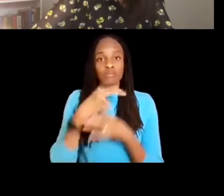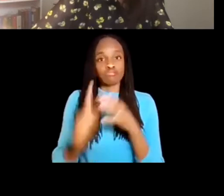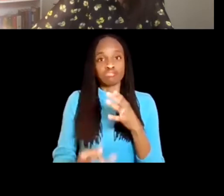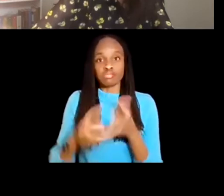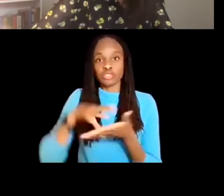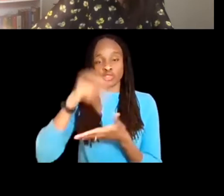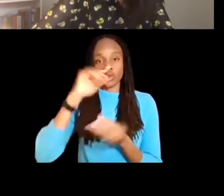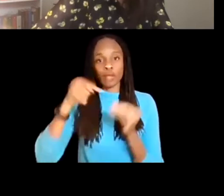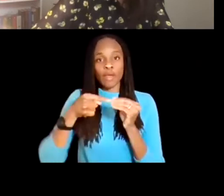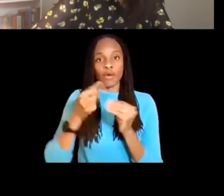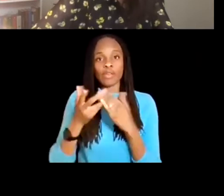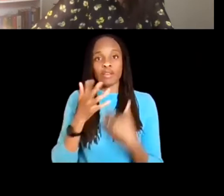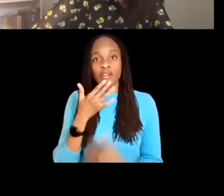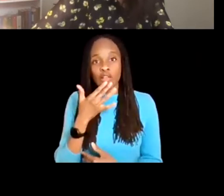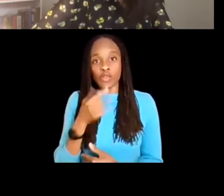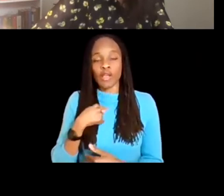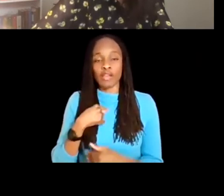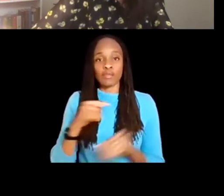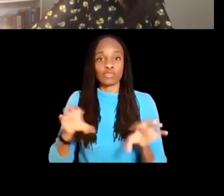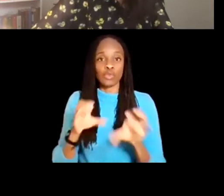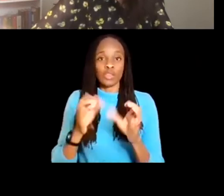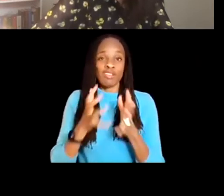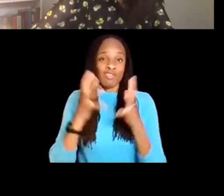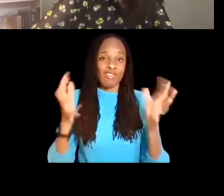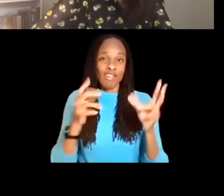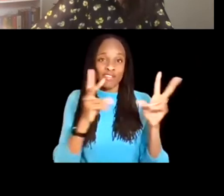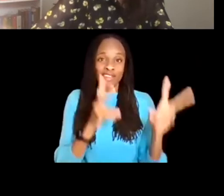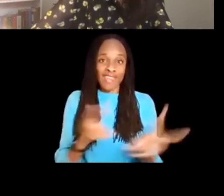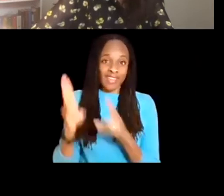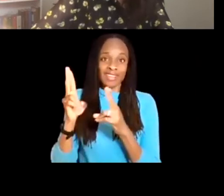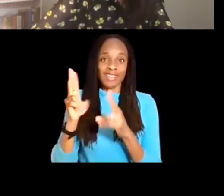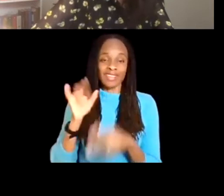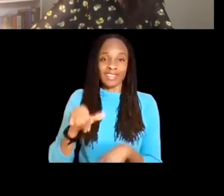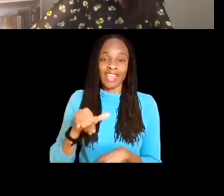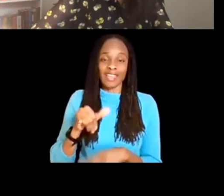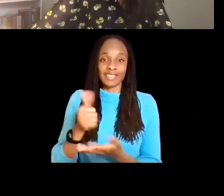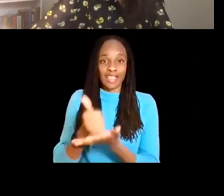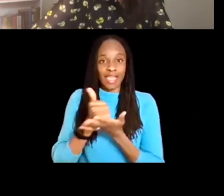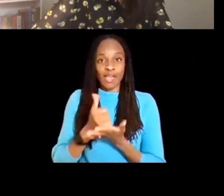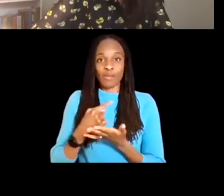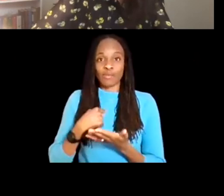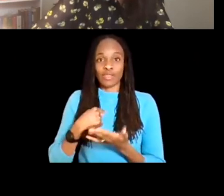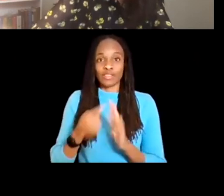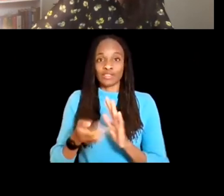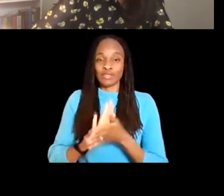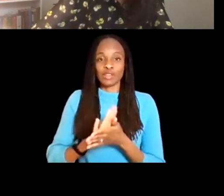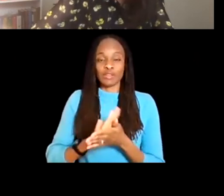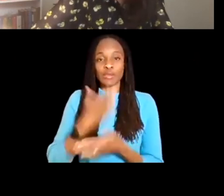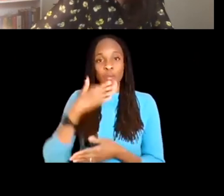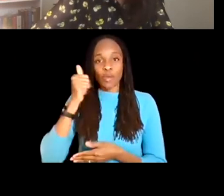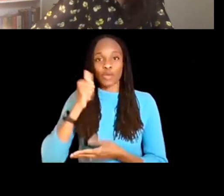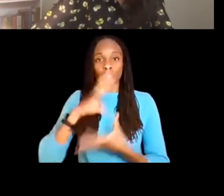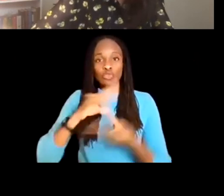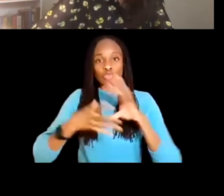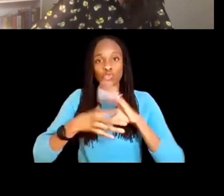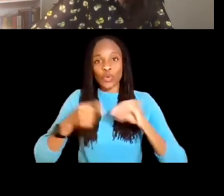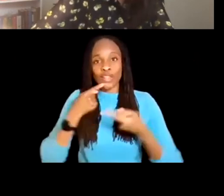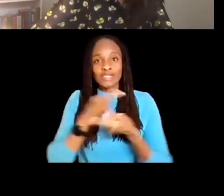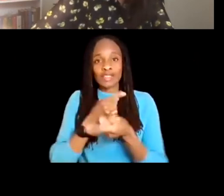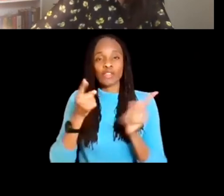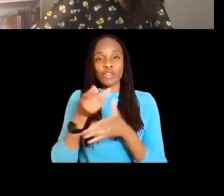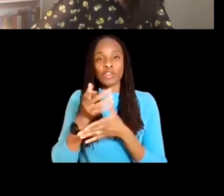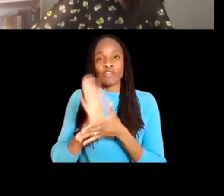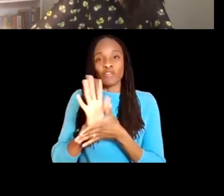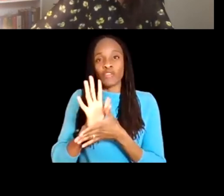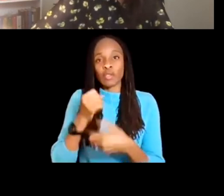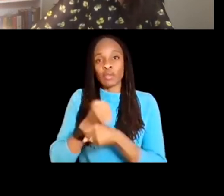lot of editing, and I think that's helped me, again, be a better storyteller and a better filmmaker. But yeah, I